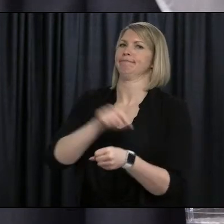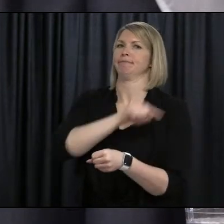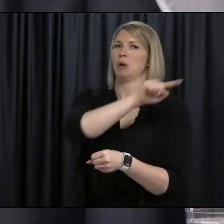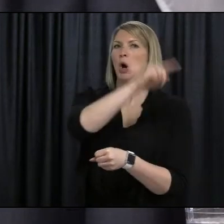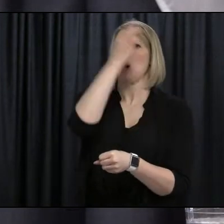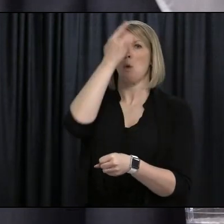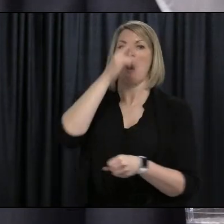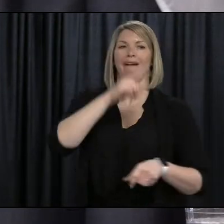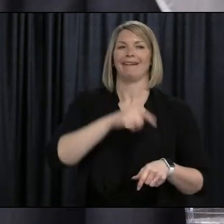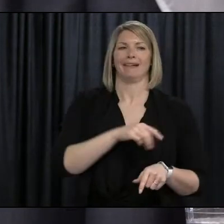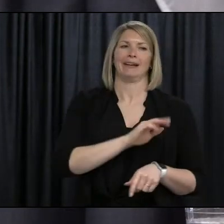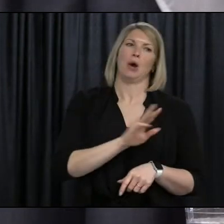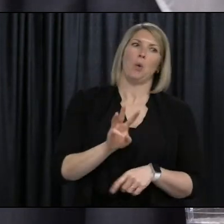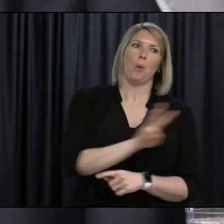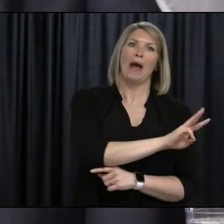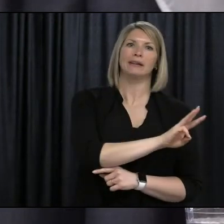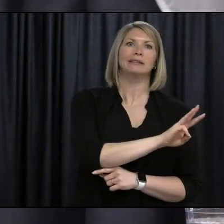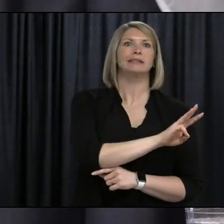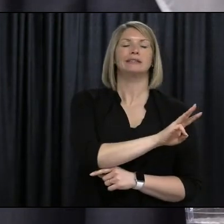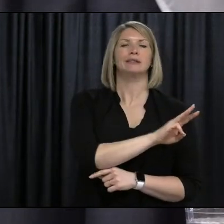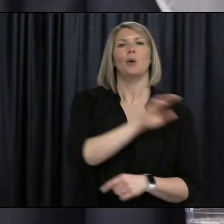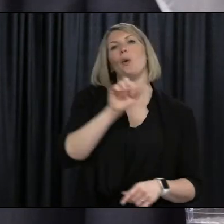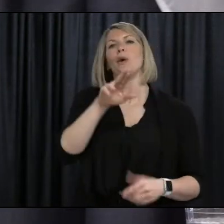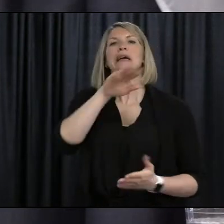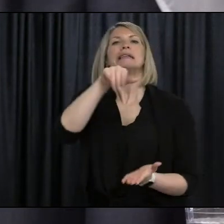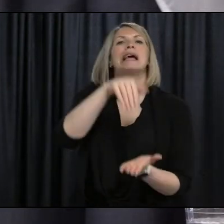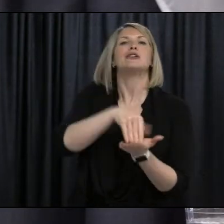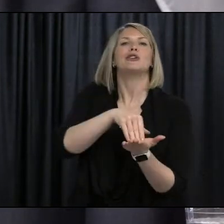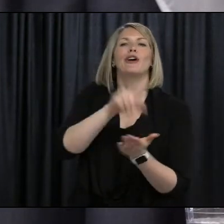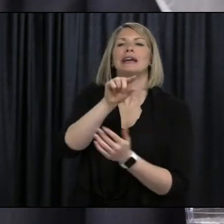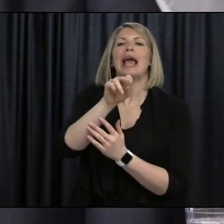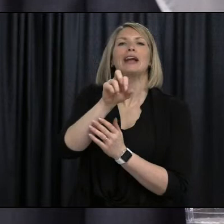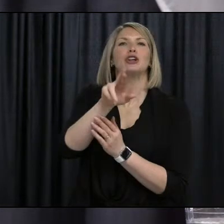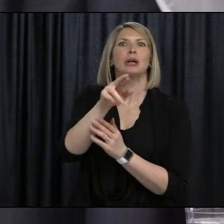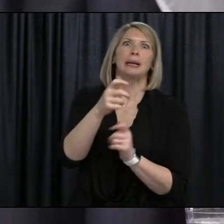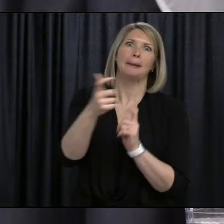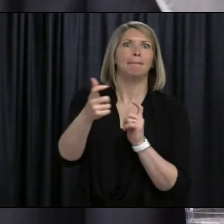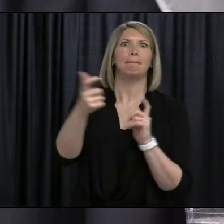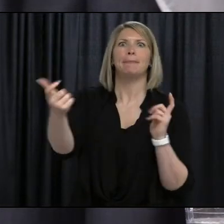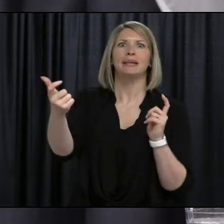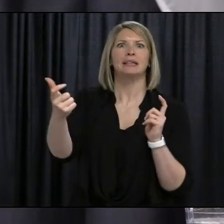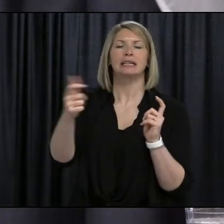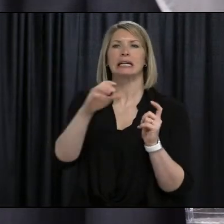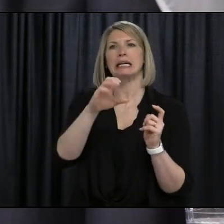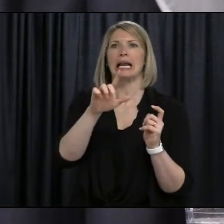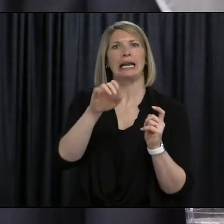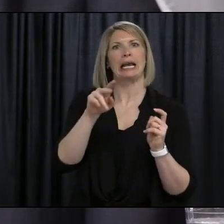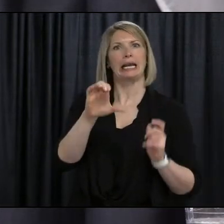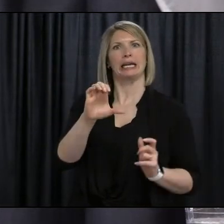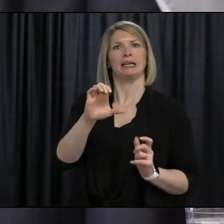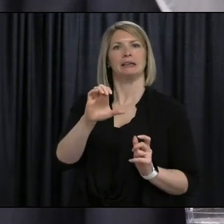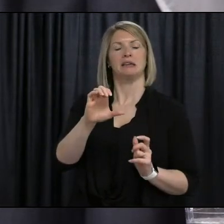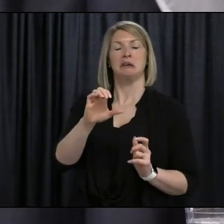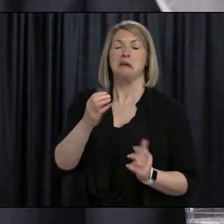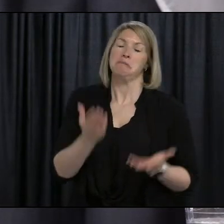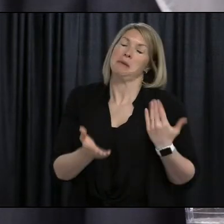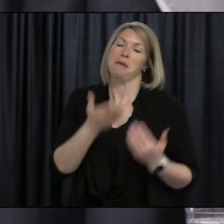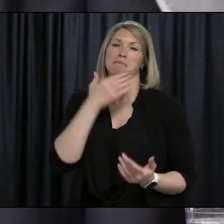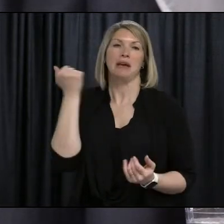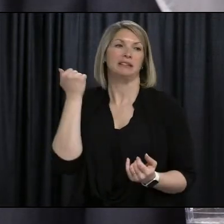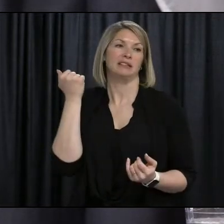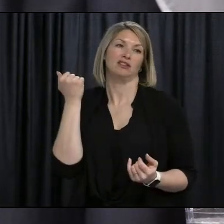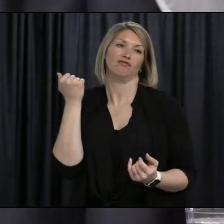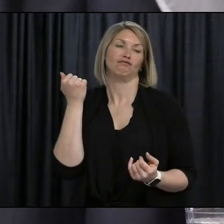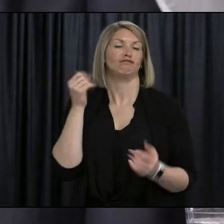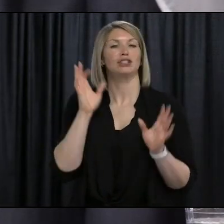whether or not, for example, in a place like Gander where there's a big clinic, it might be easier just to have a kind of family day where everybody